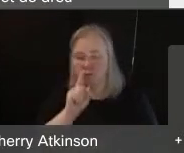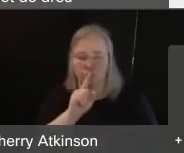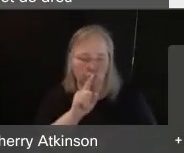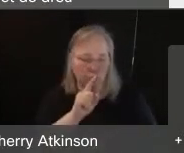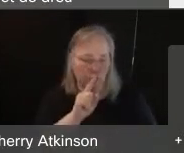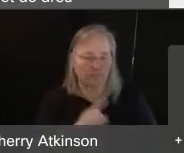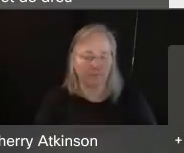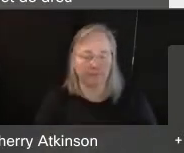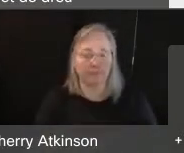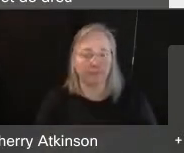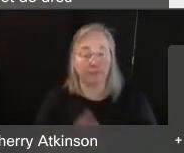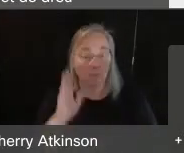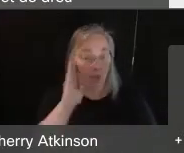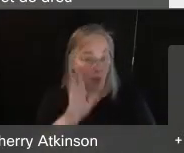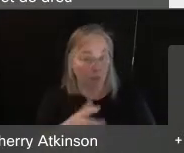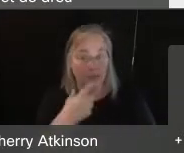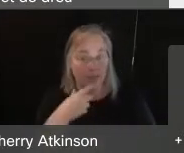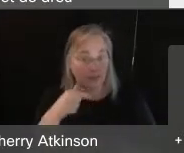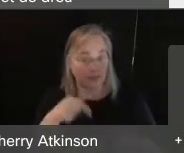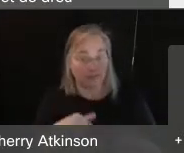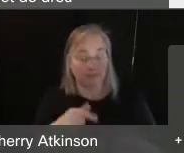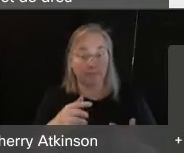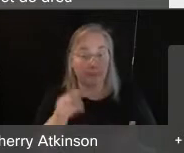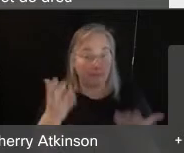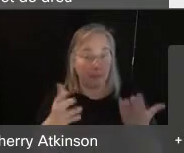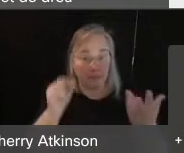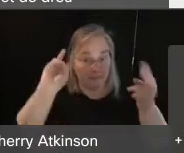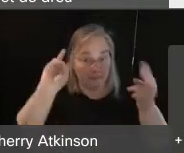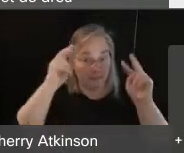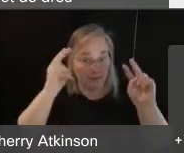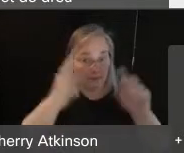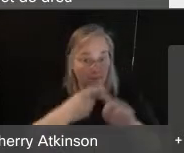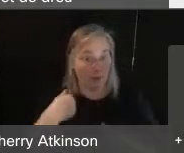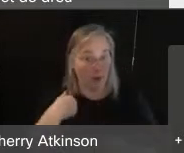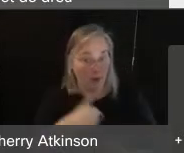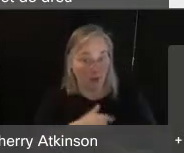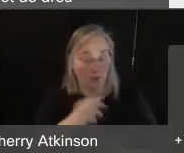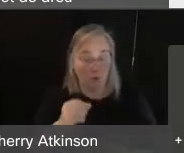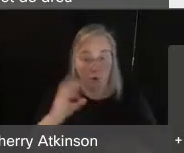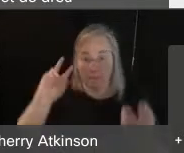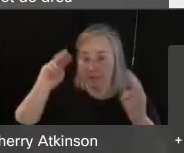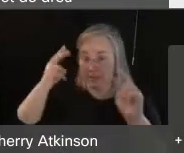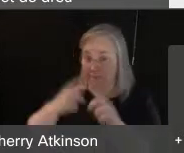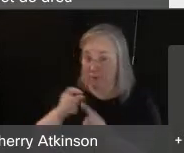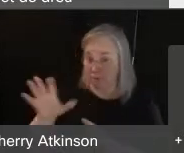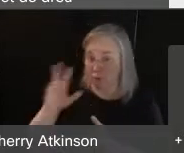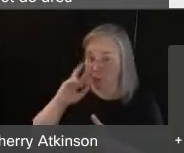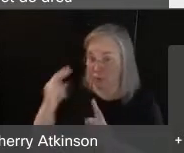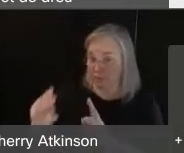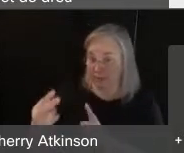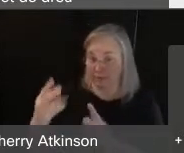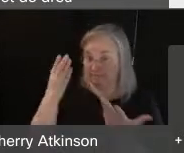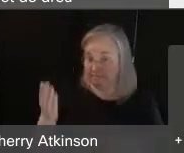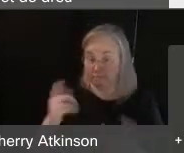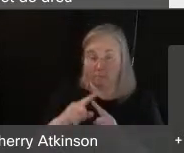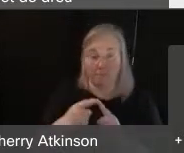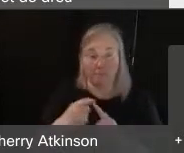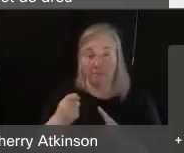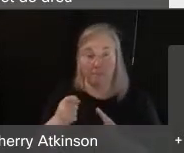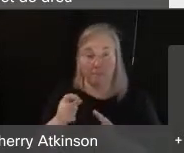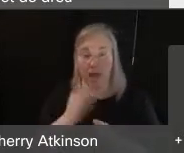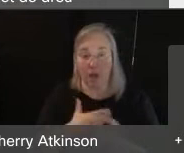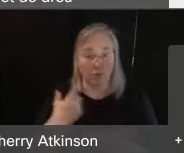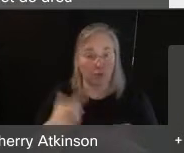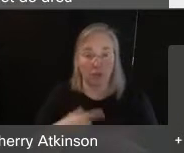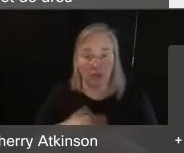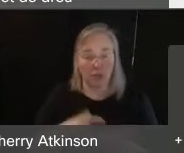that, and I don't know if it's a misunderstanding on our part or a misunderstanding on your part, but from our discussion, and I think we got